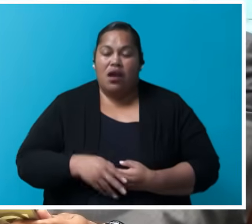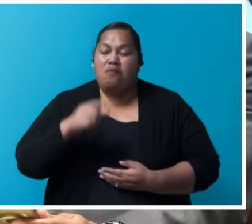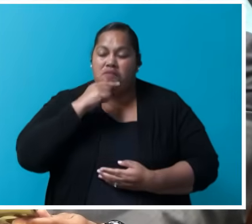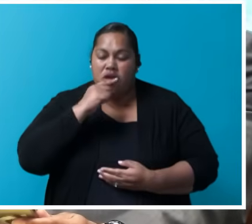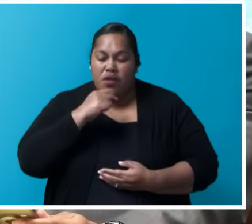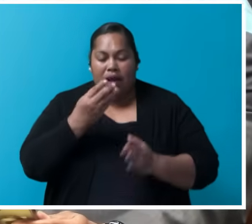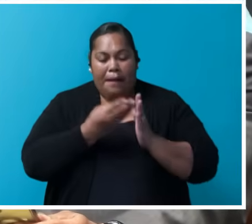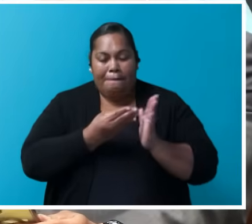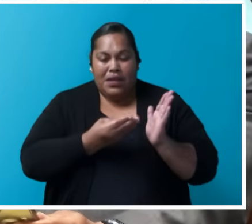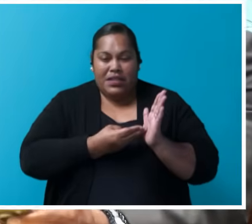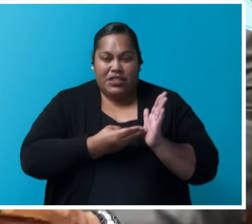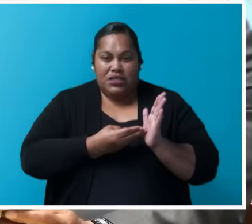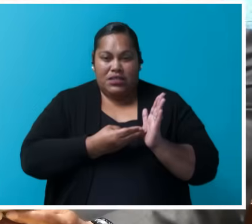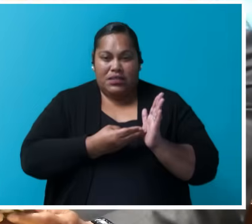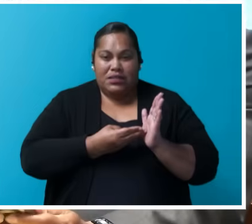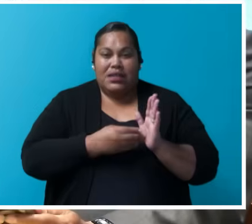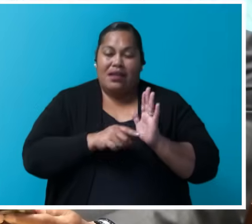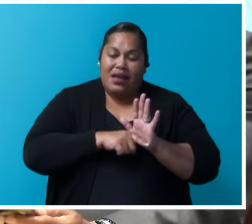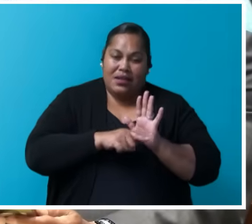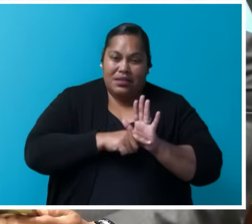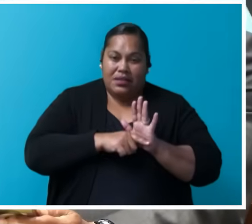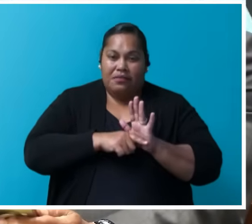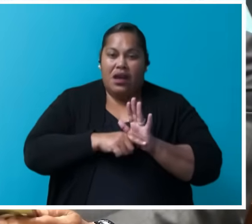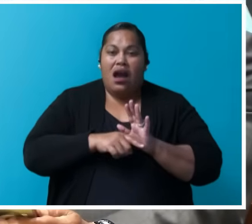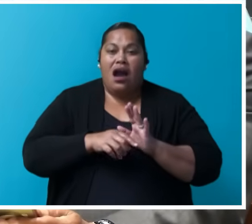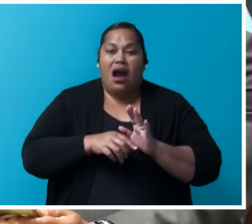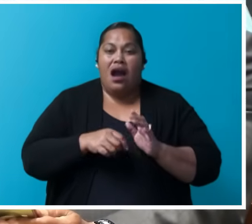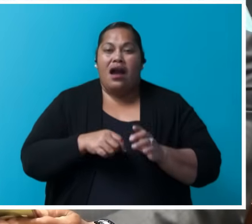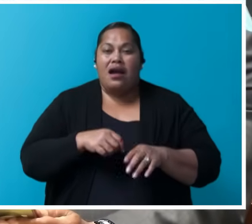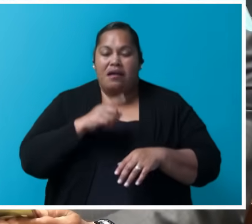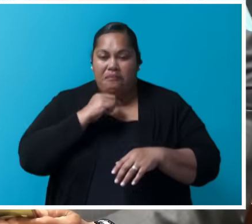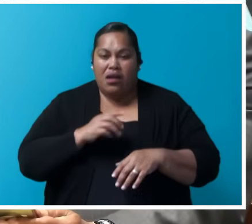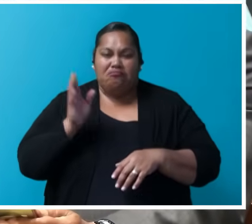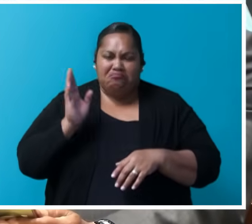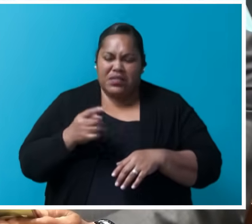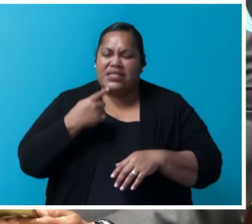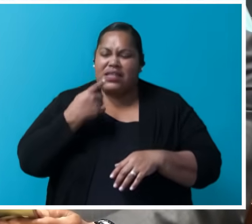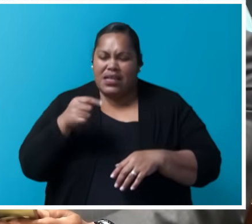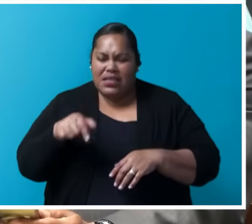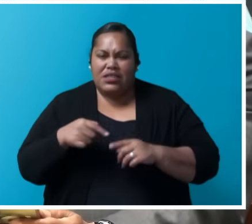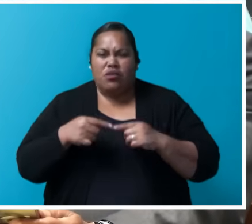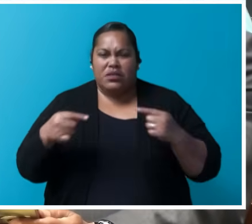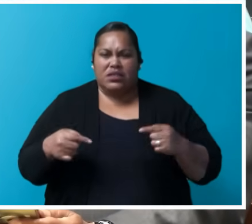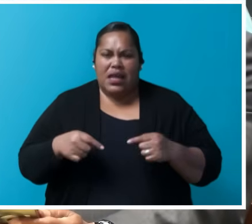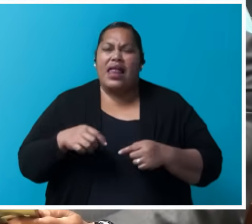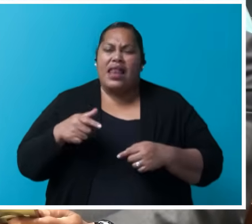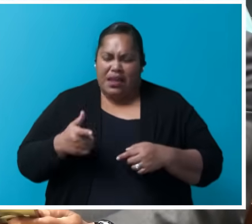budget deficit, about Biman Prasad saying this in opposition. And let me tell them